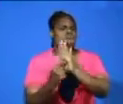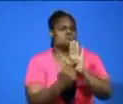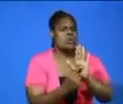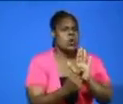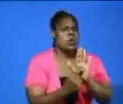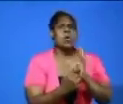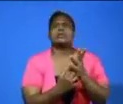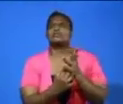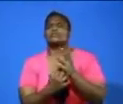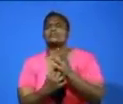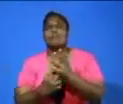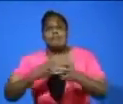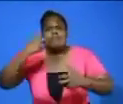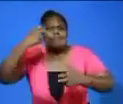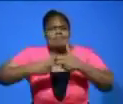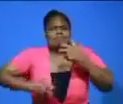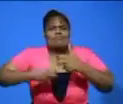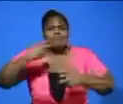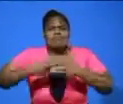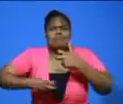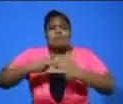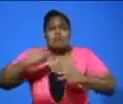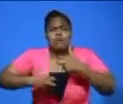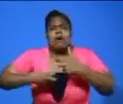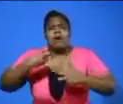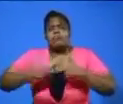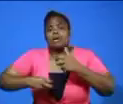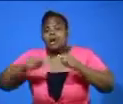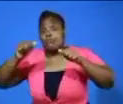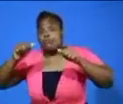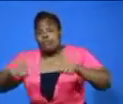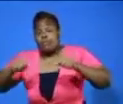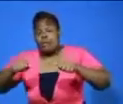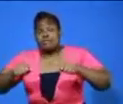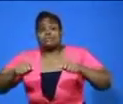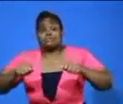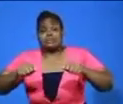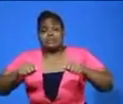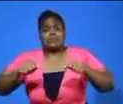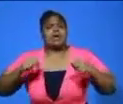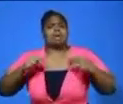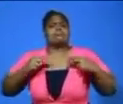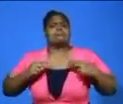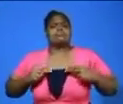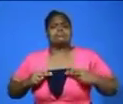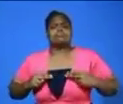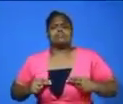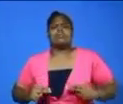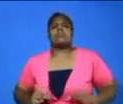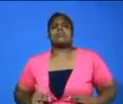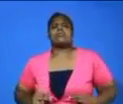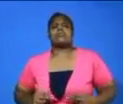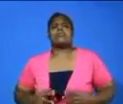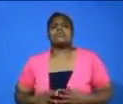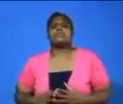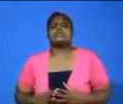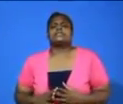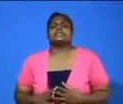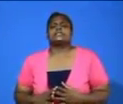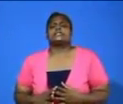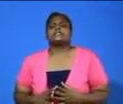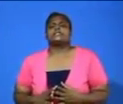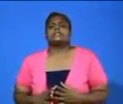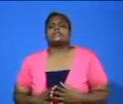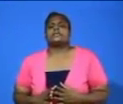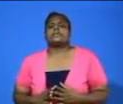the perplexities, the potential of humanity breaking in on God's